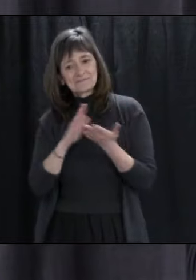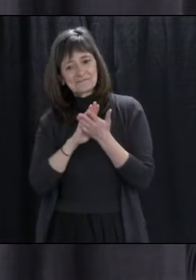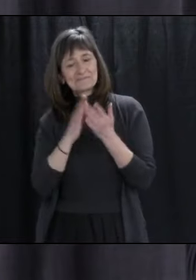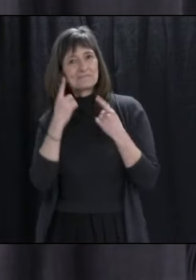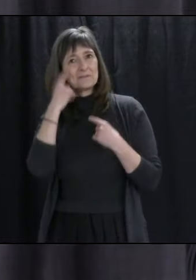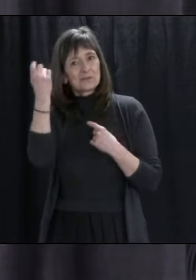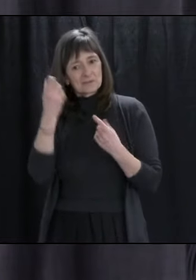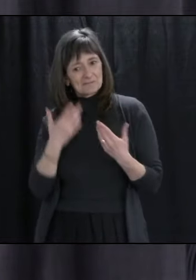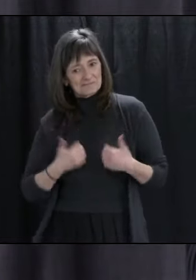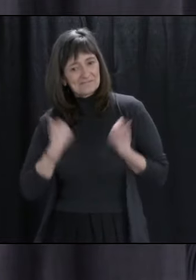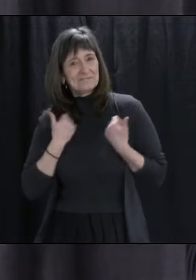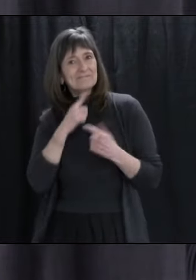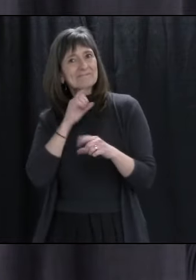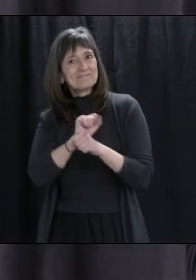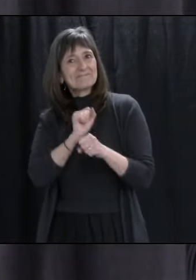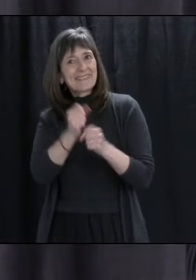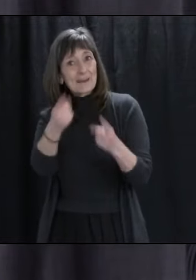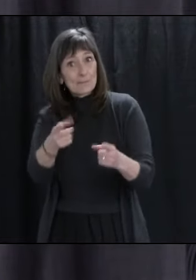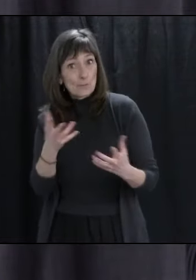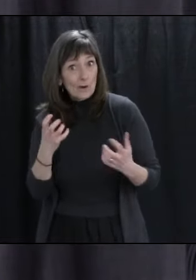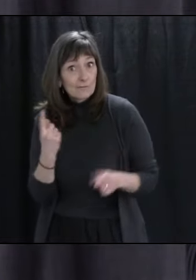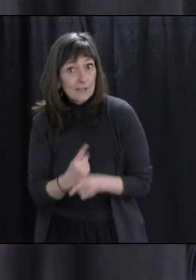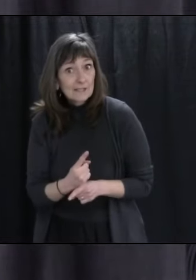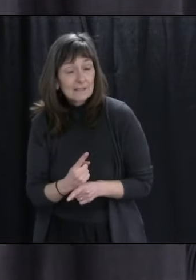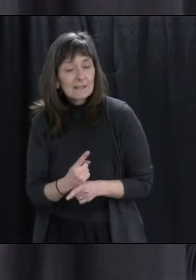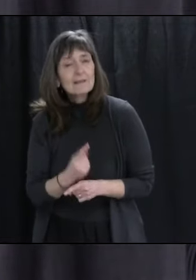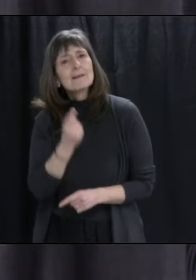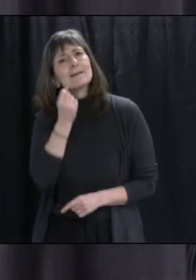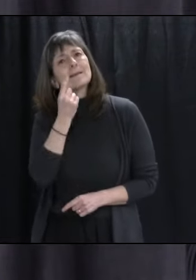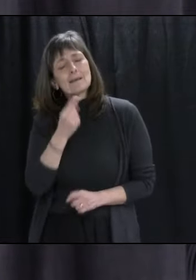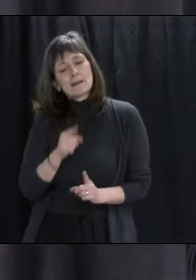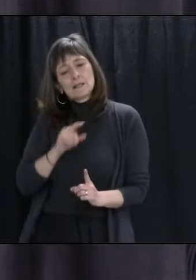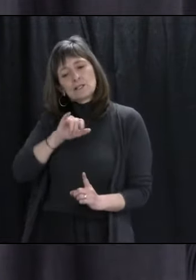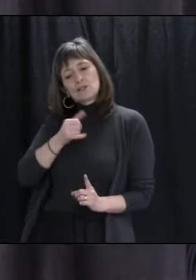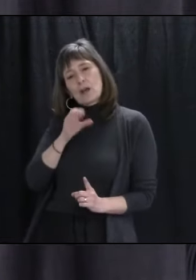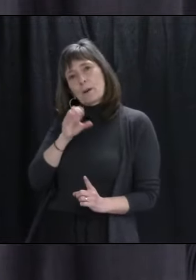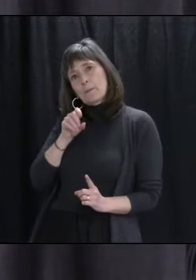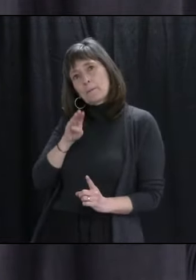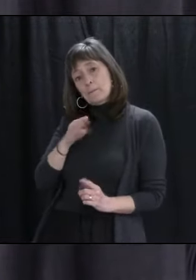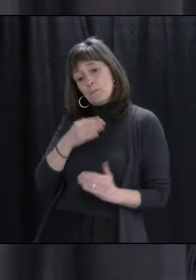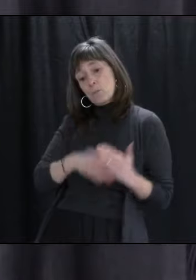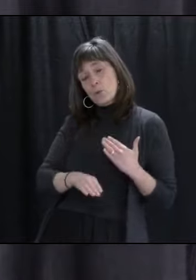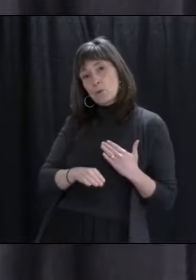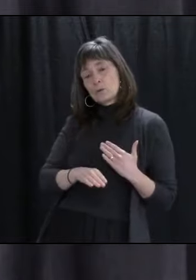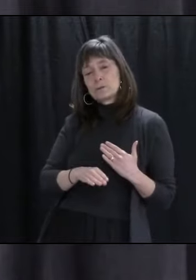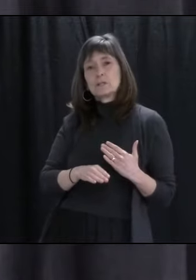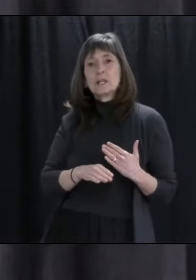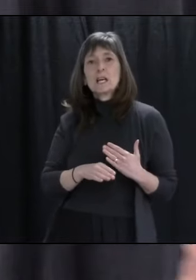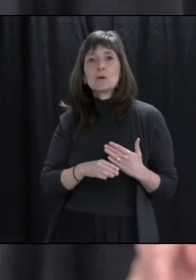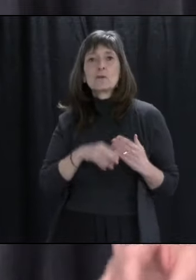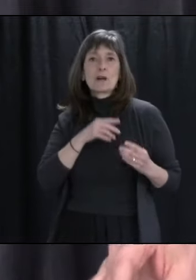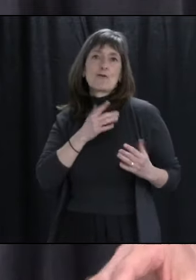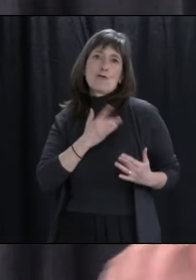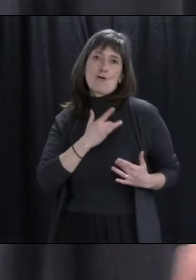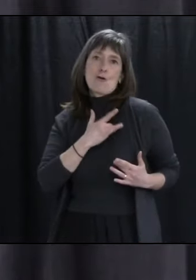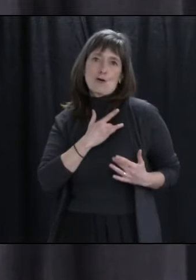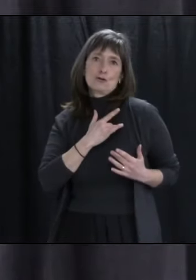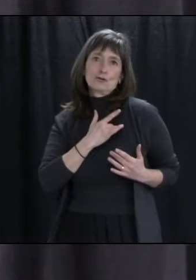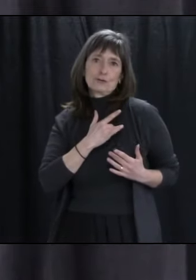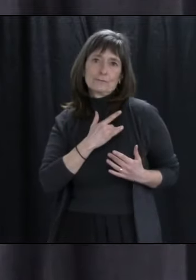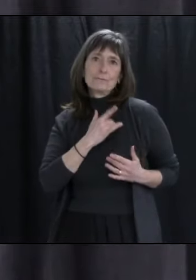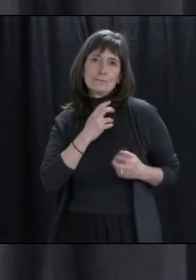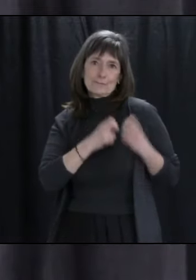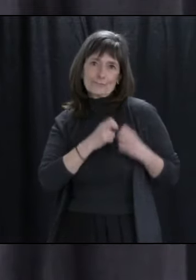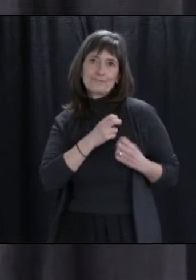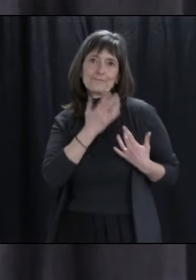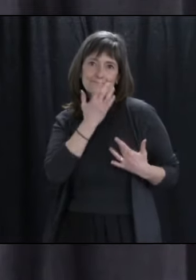to fruition. But at birth, Jacob had a congenital heart disease. His first surgery was done